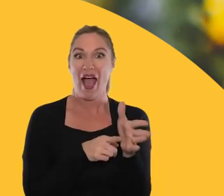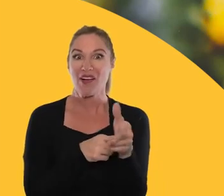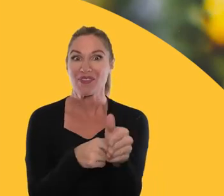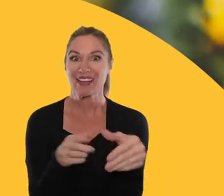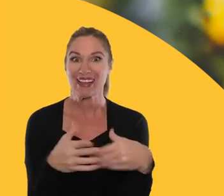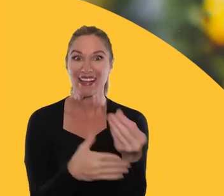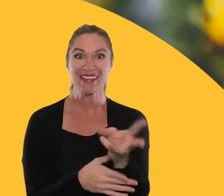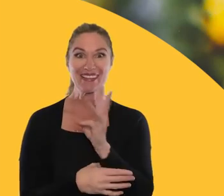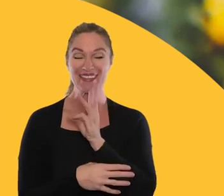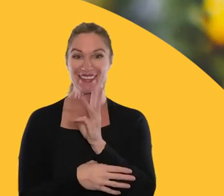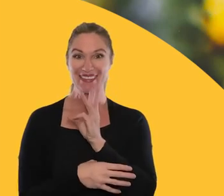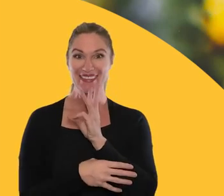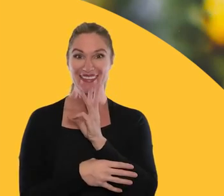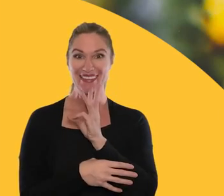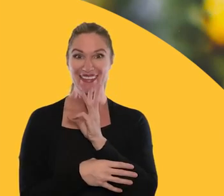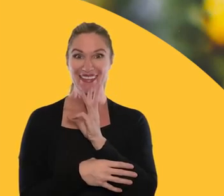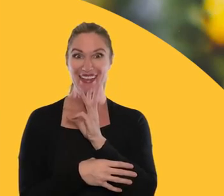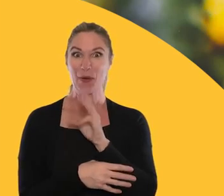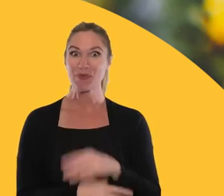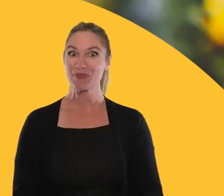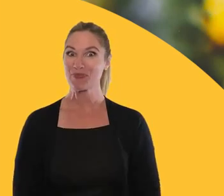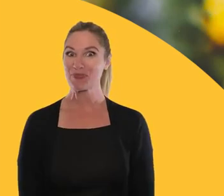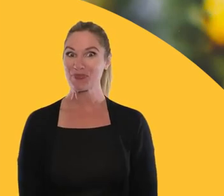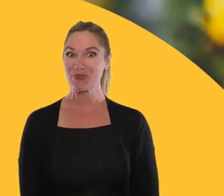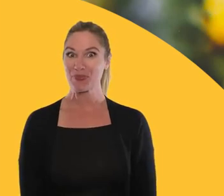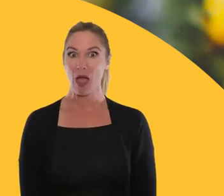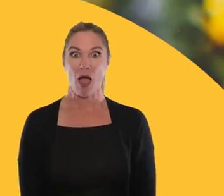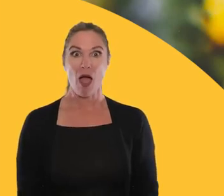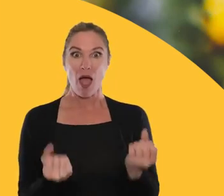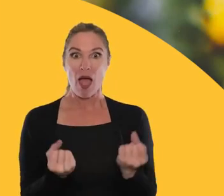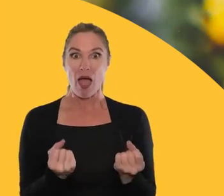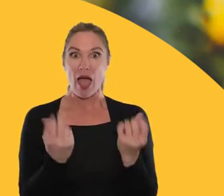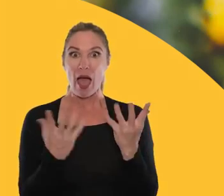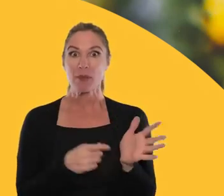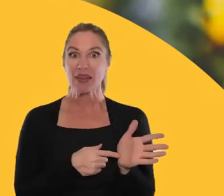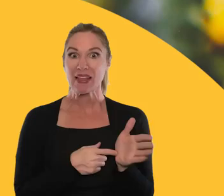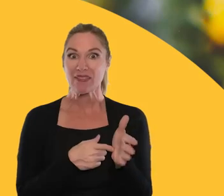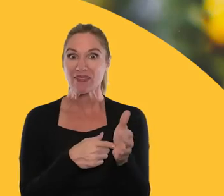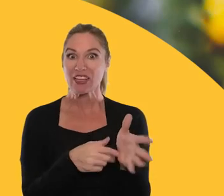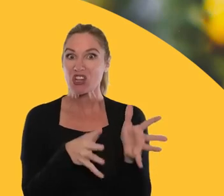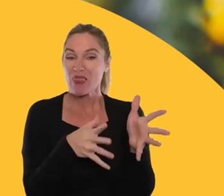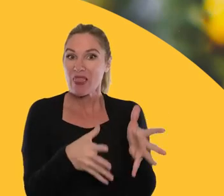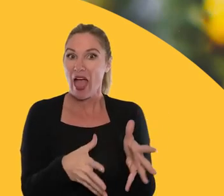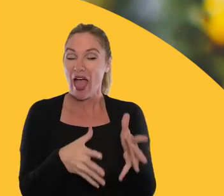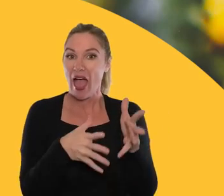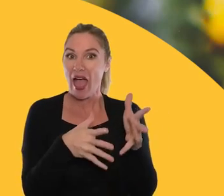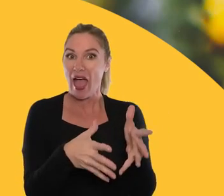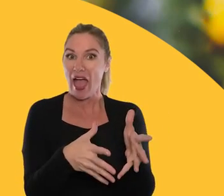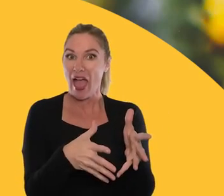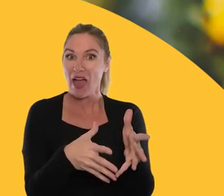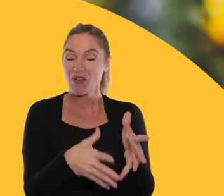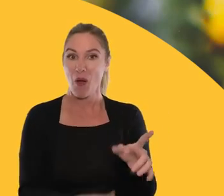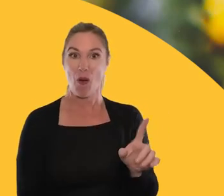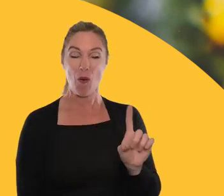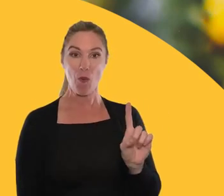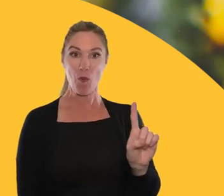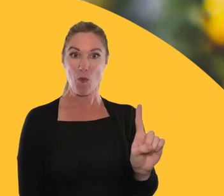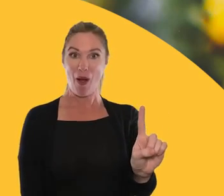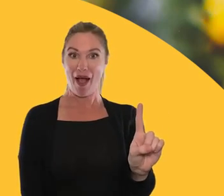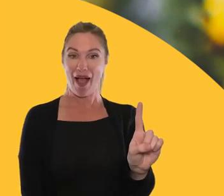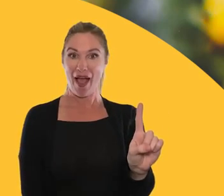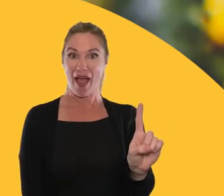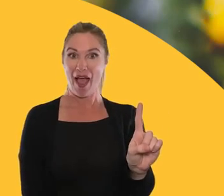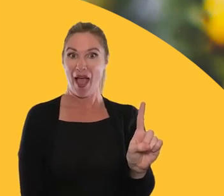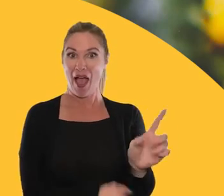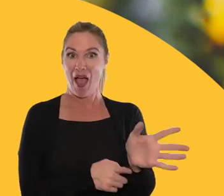the fish right out of the sea. How many fish do we have left? We